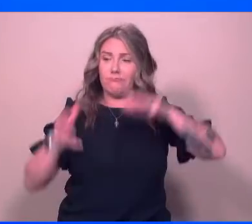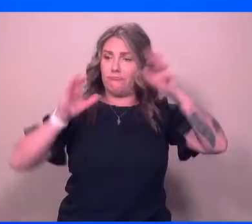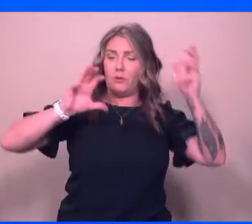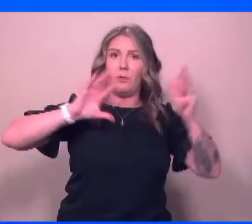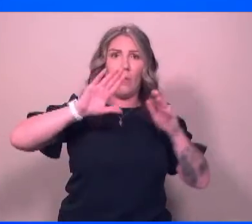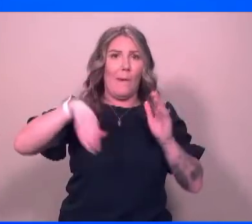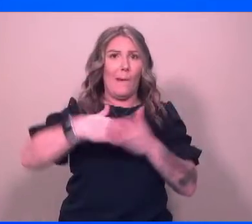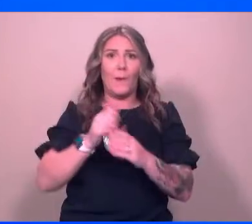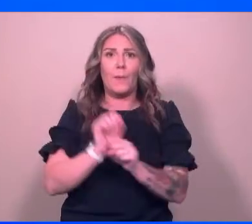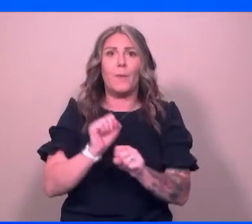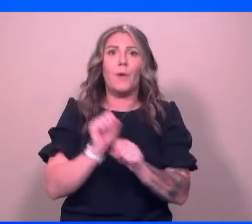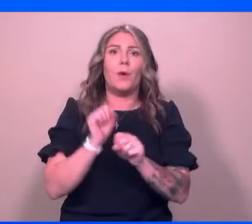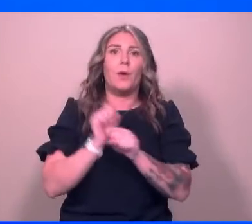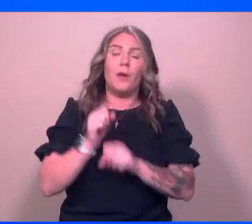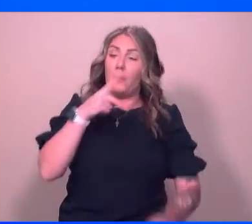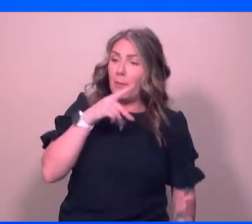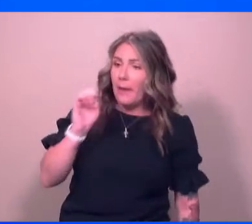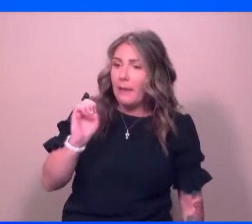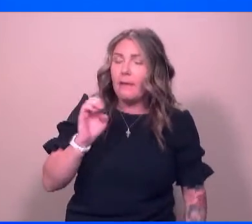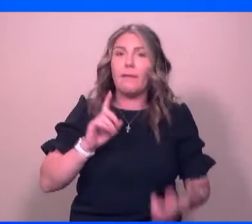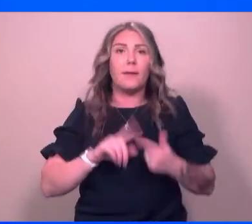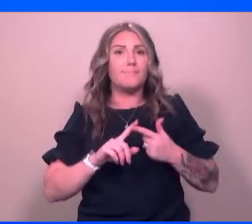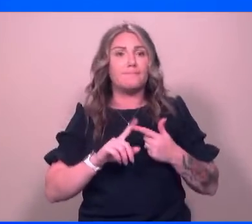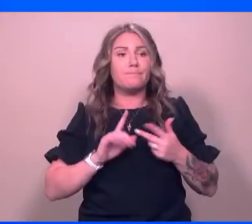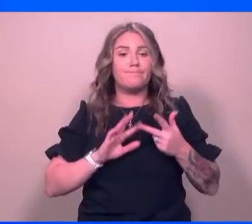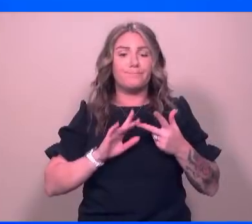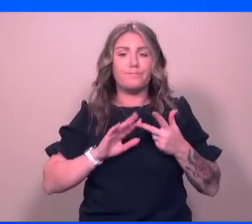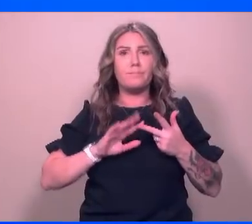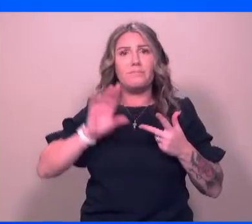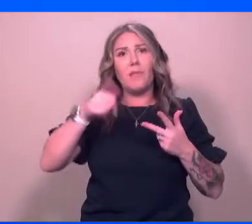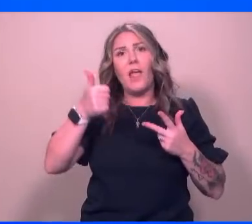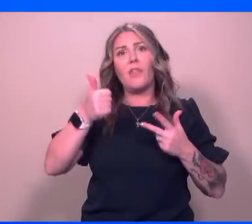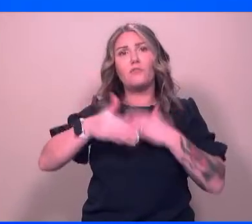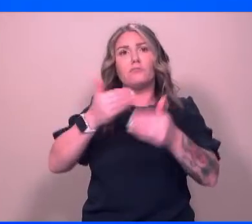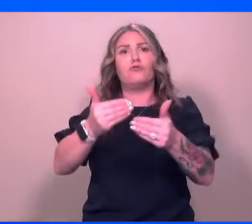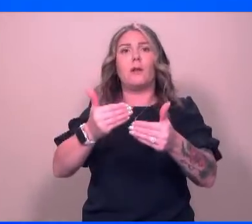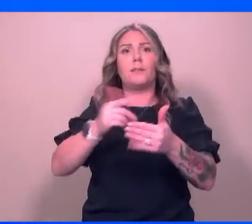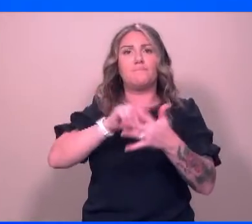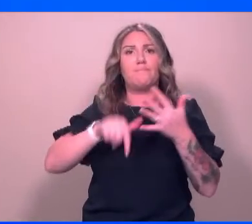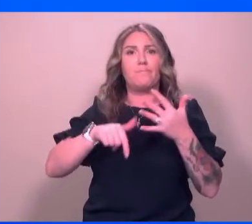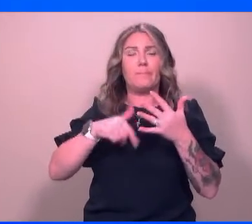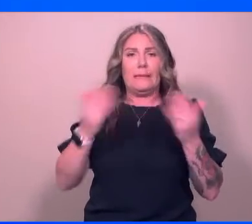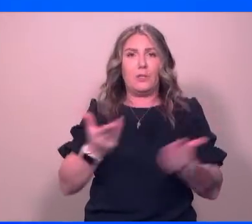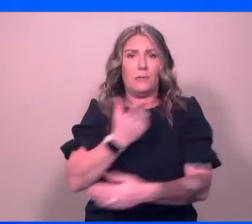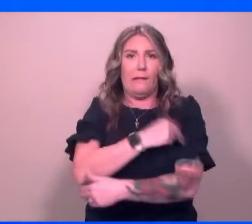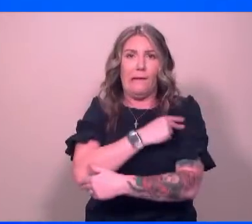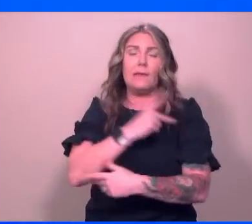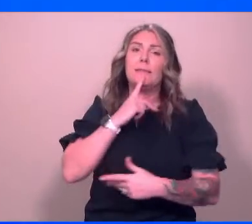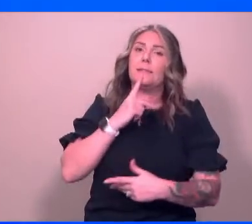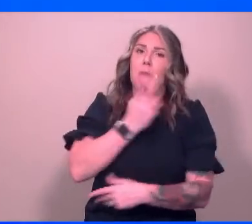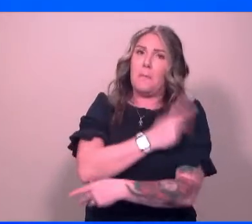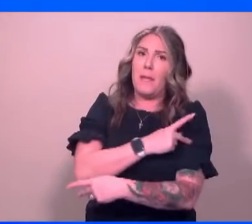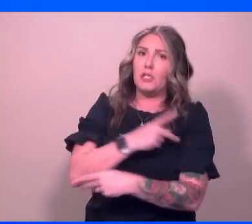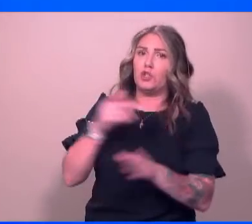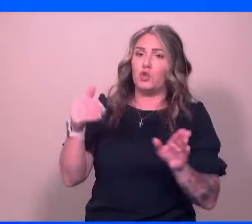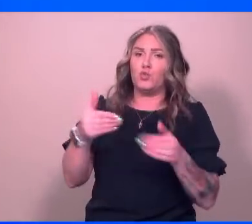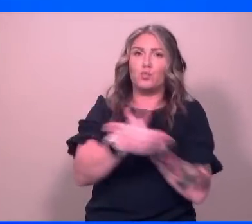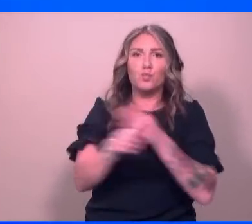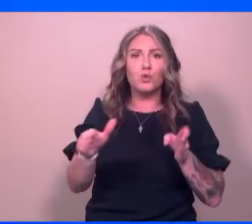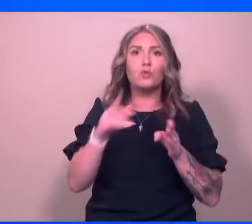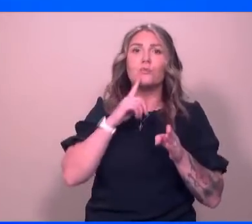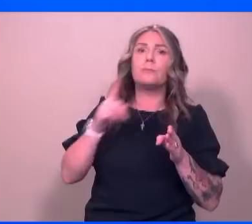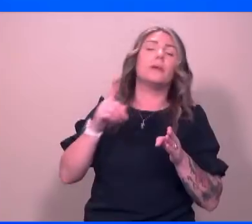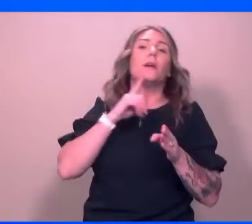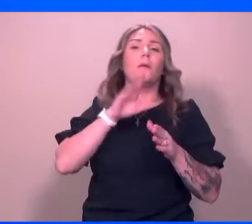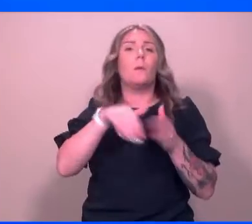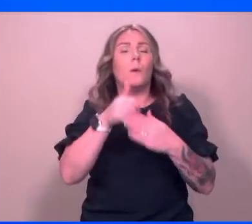workflows, disrupts PPE, disrupts other processes in the hospital as well, such as patient rooming and cohorting and all of